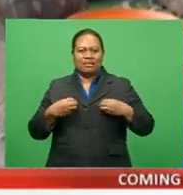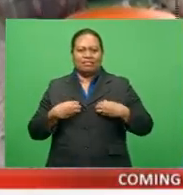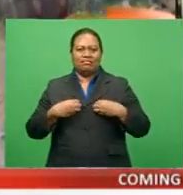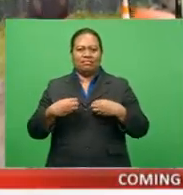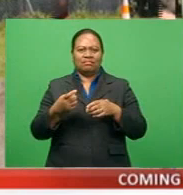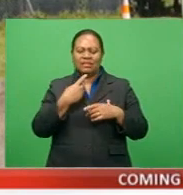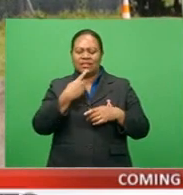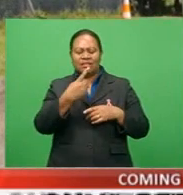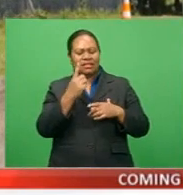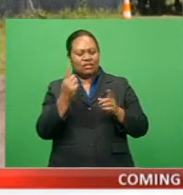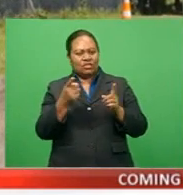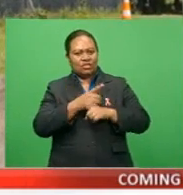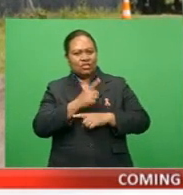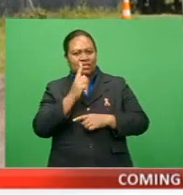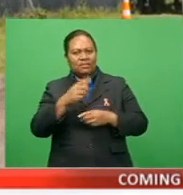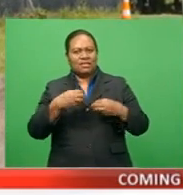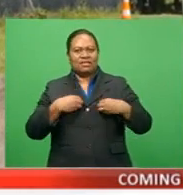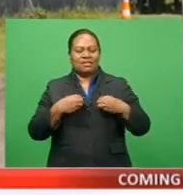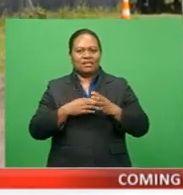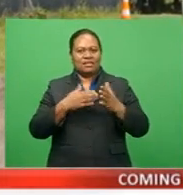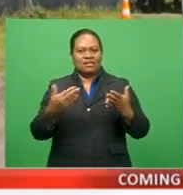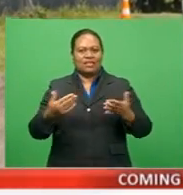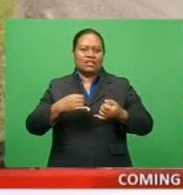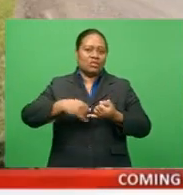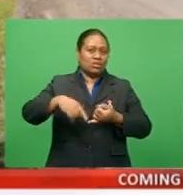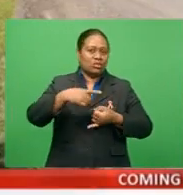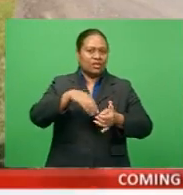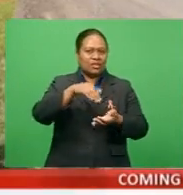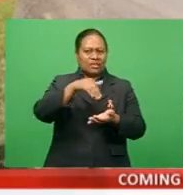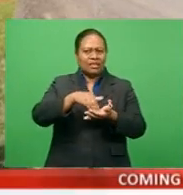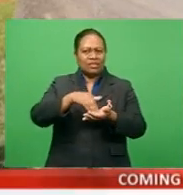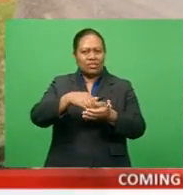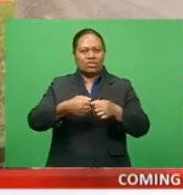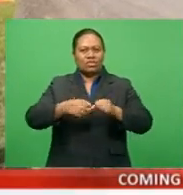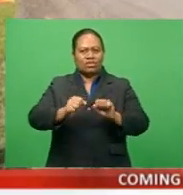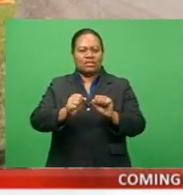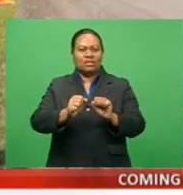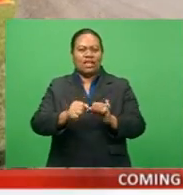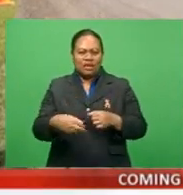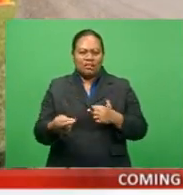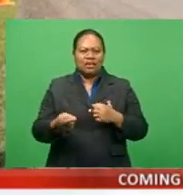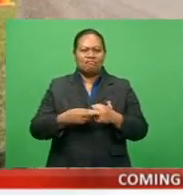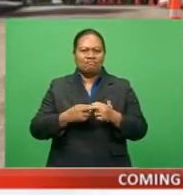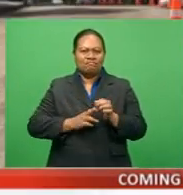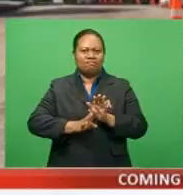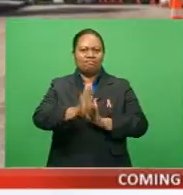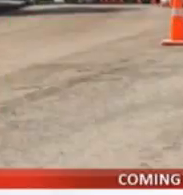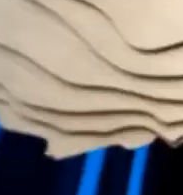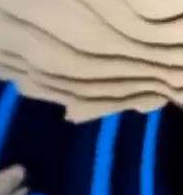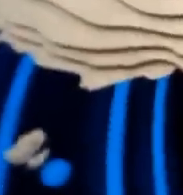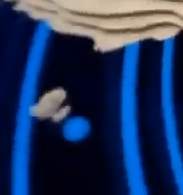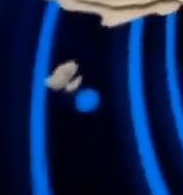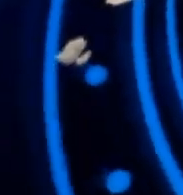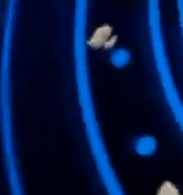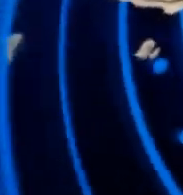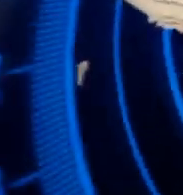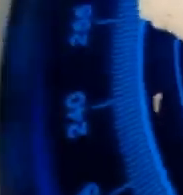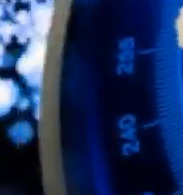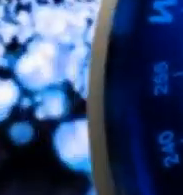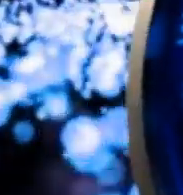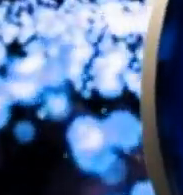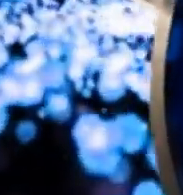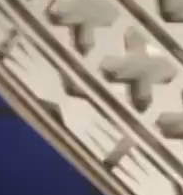business. And in growing Fiji, Suva's central streets get uplift. Stay with us.